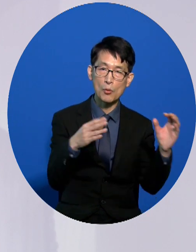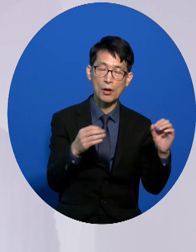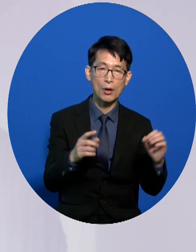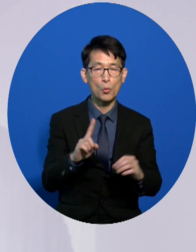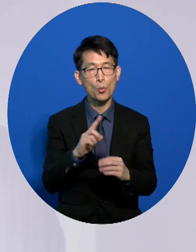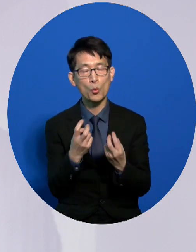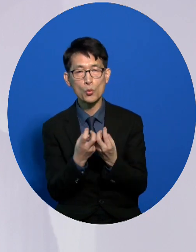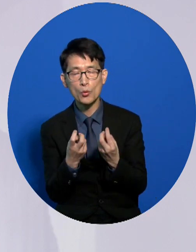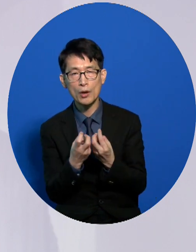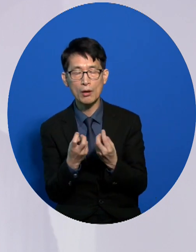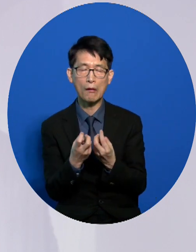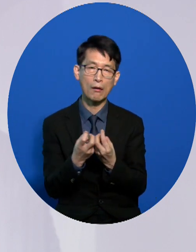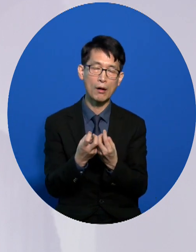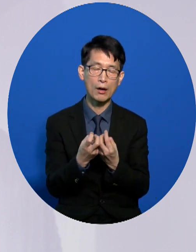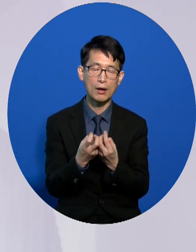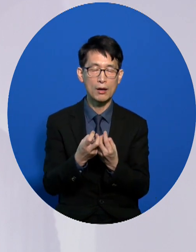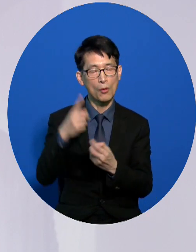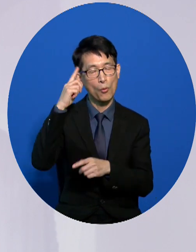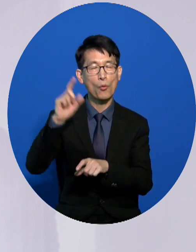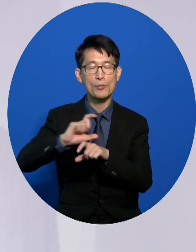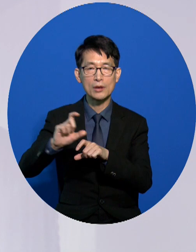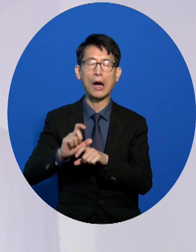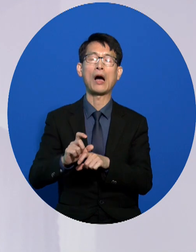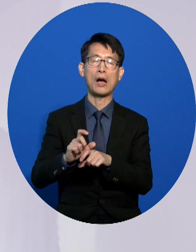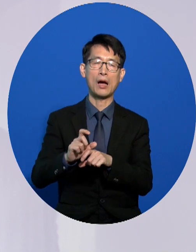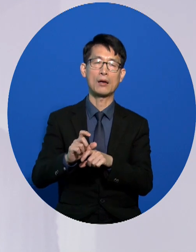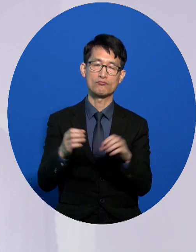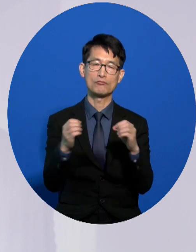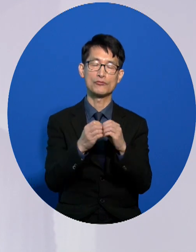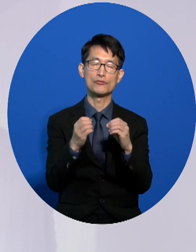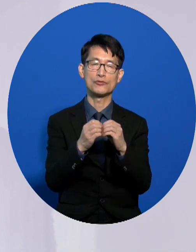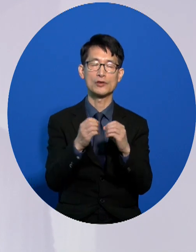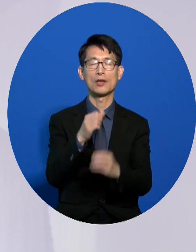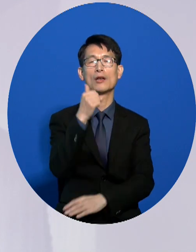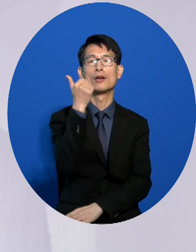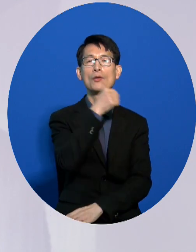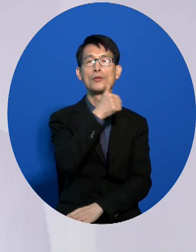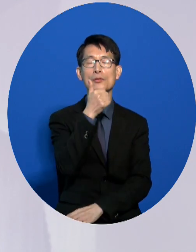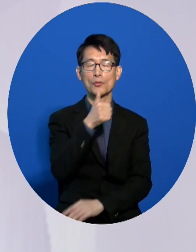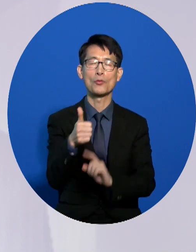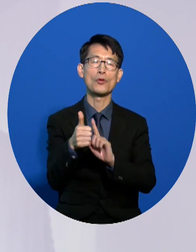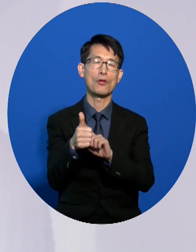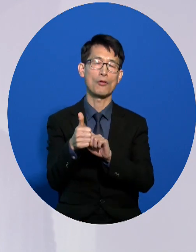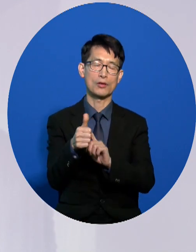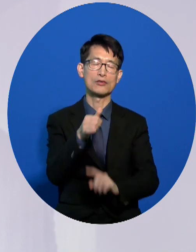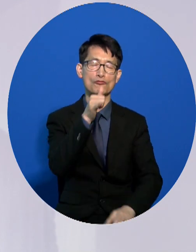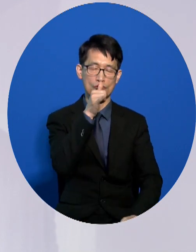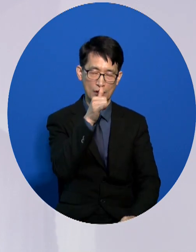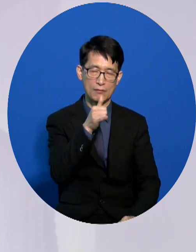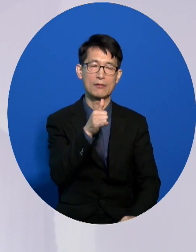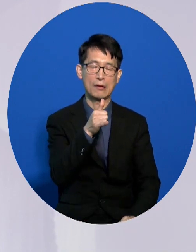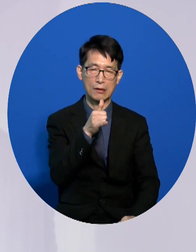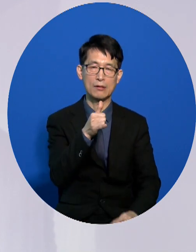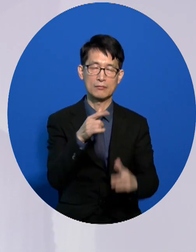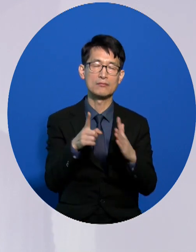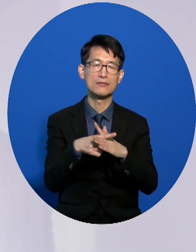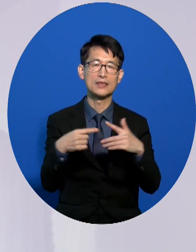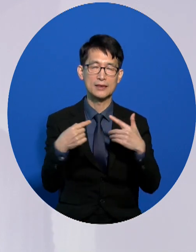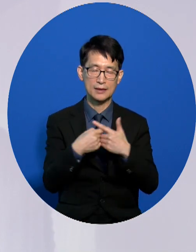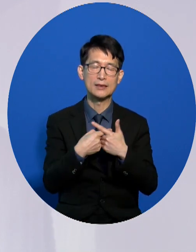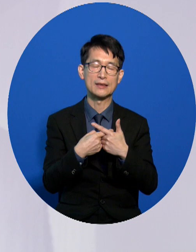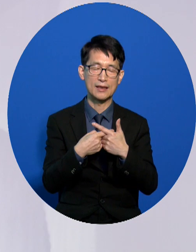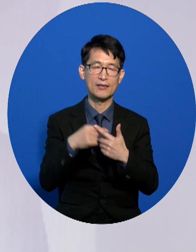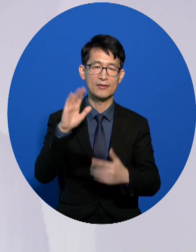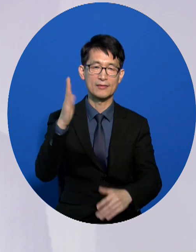I was wondering how I should be communicating with Park Won-jin, who is someone with